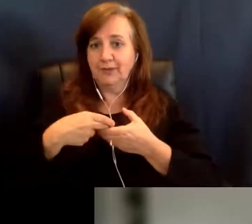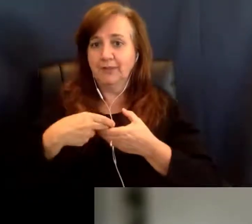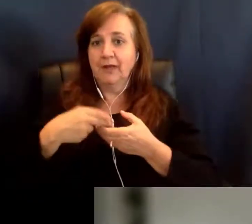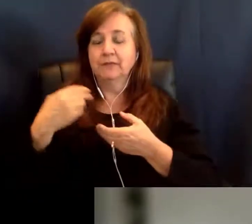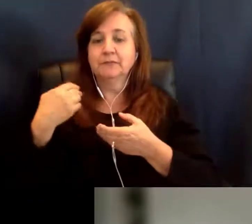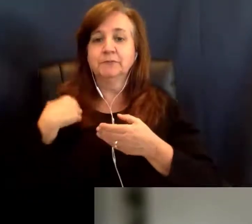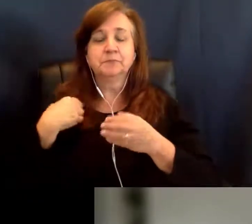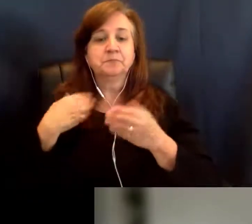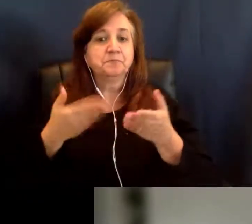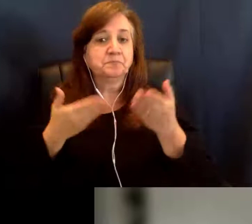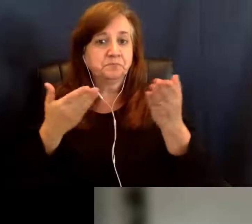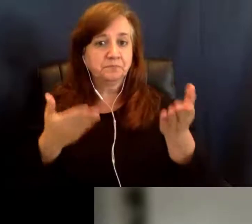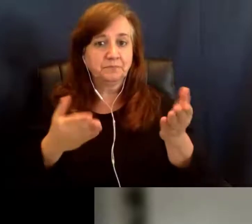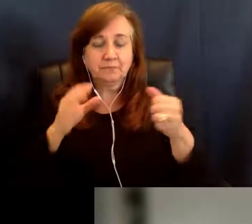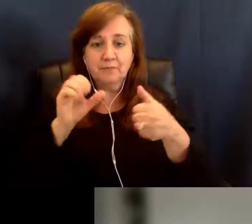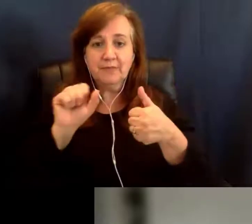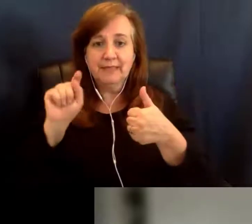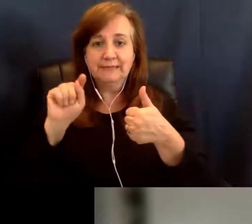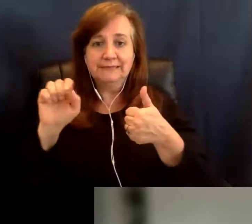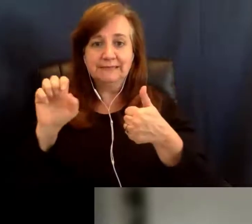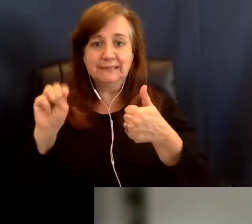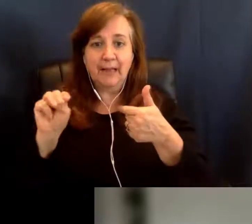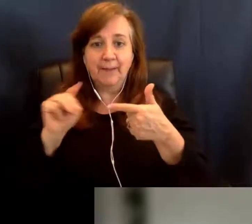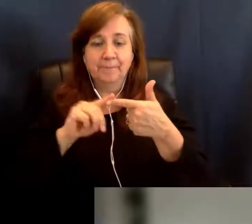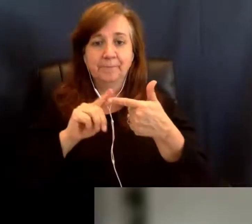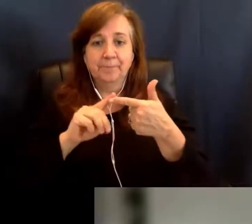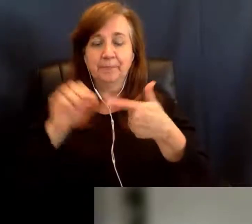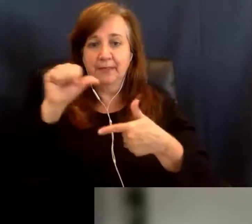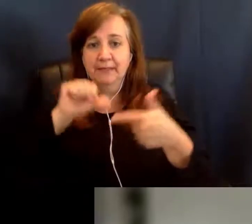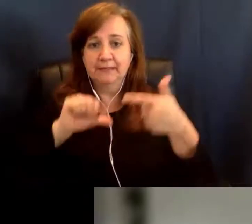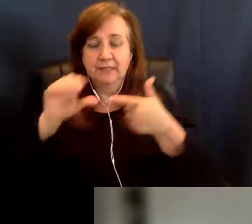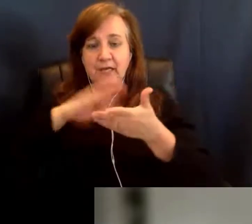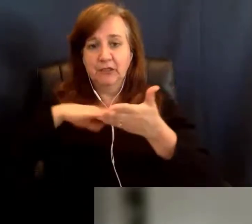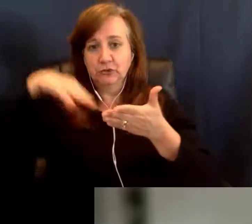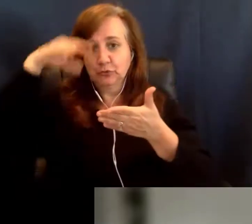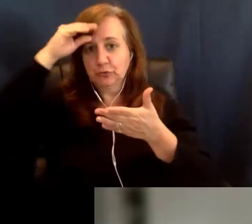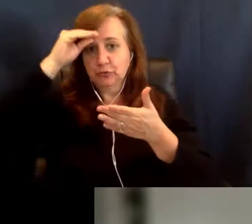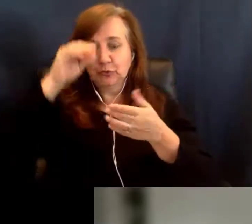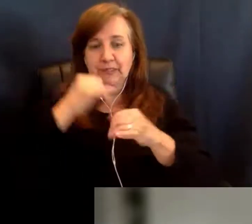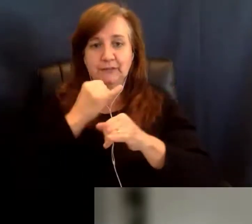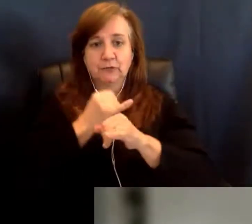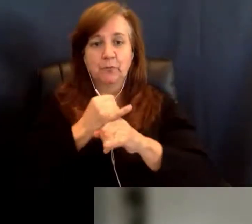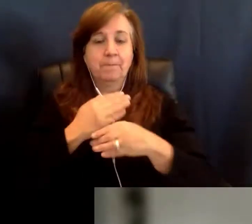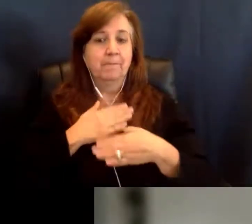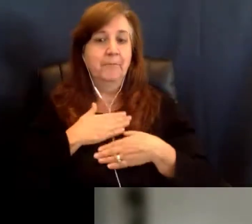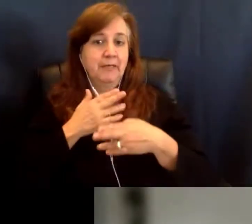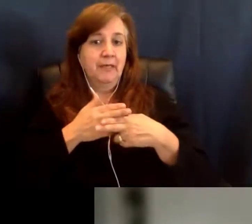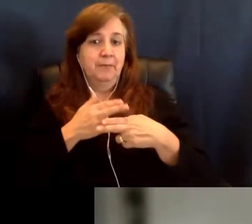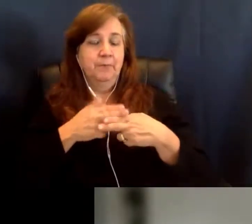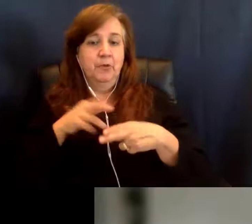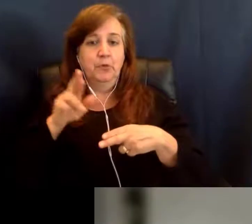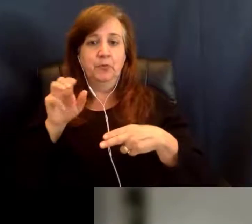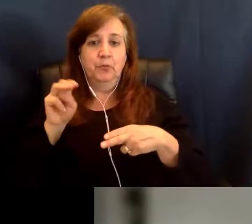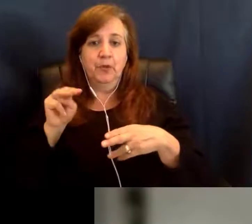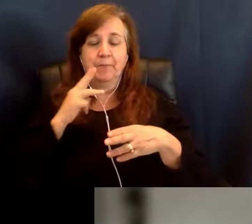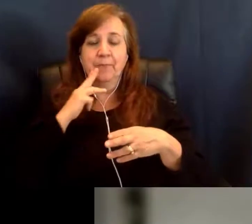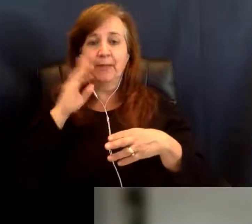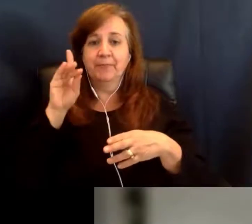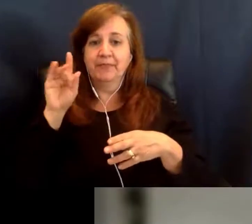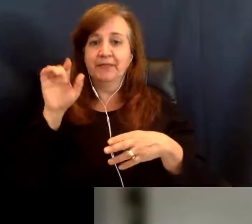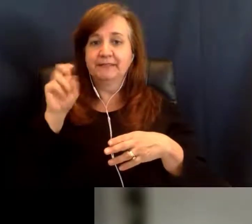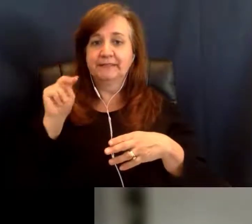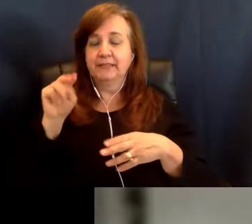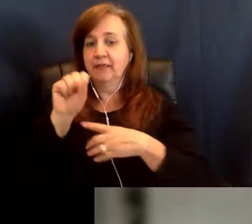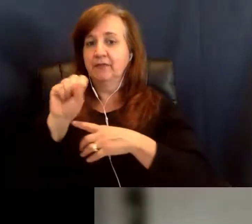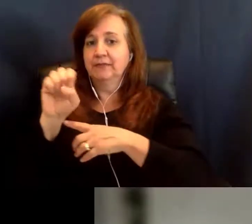STEM Division and Science Learning Institute. My name is Ram Subramaniam. I serve as the Dean of the STEM Division at